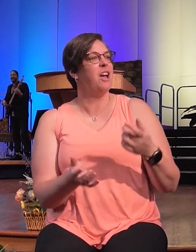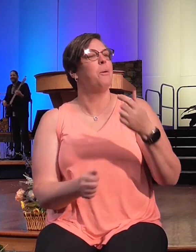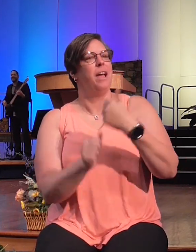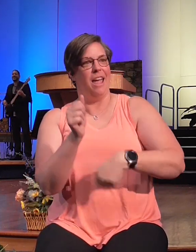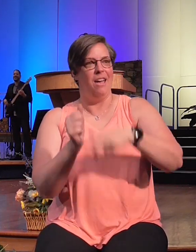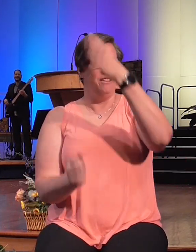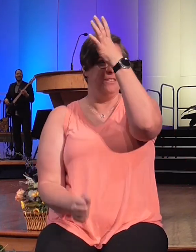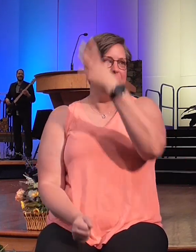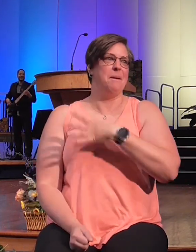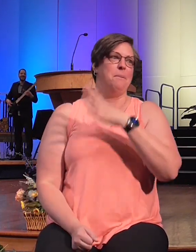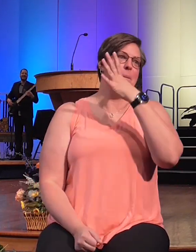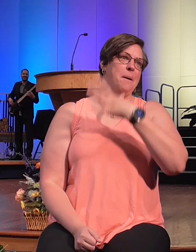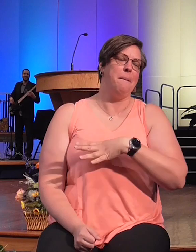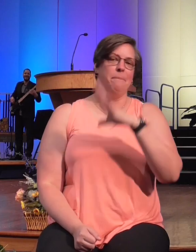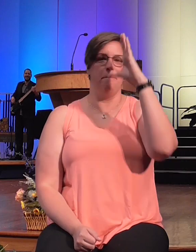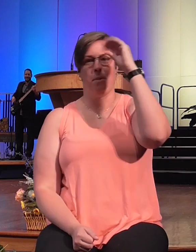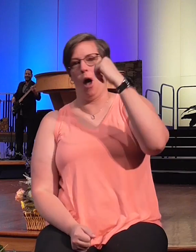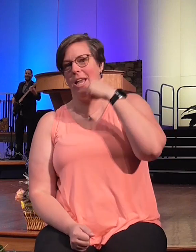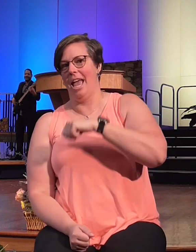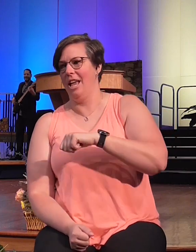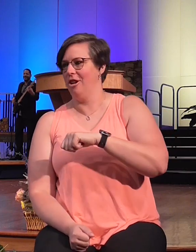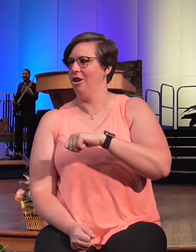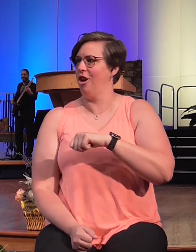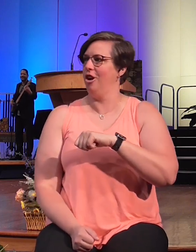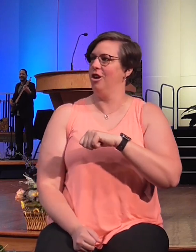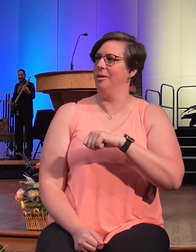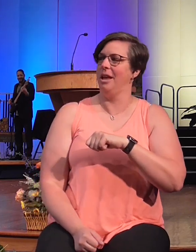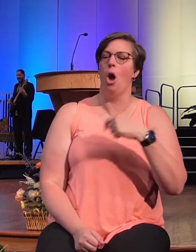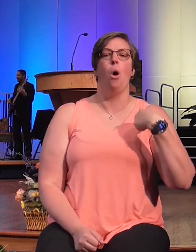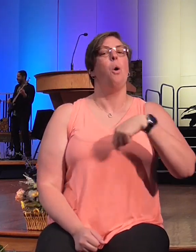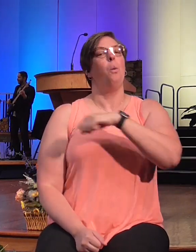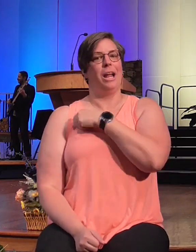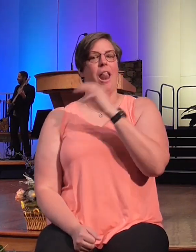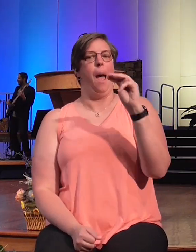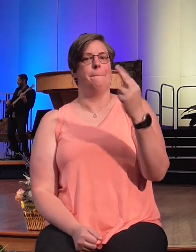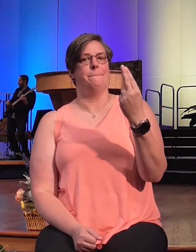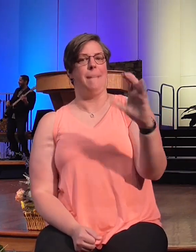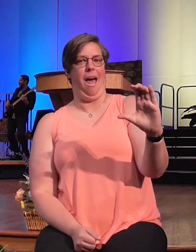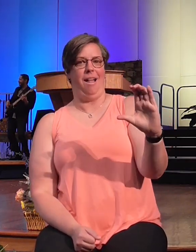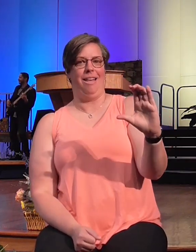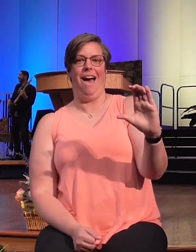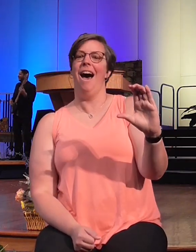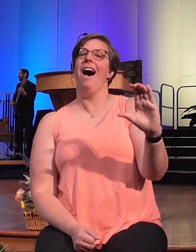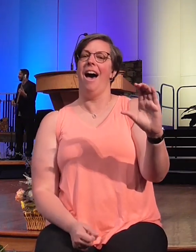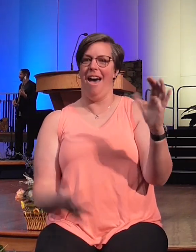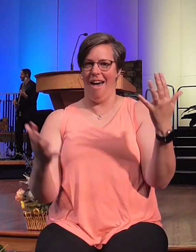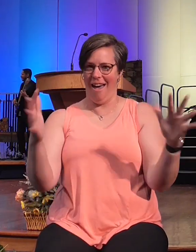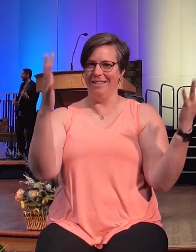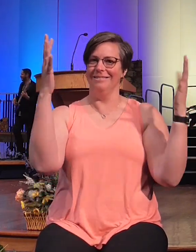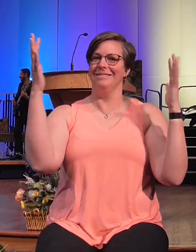are every man and woman, every boy and girl. We are Mile